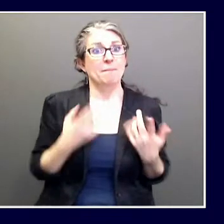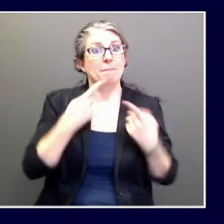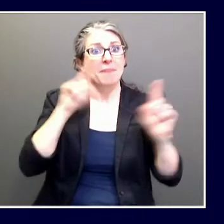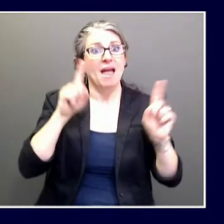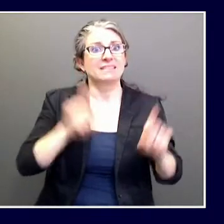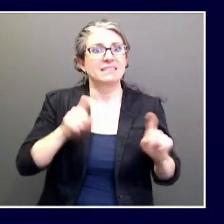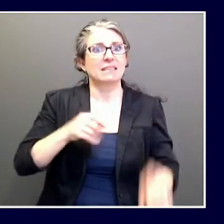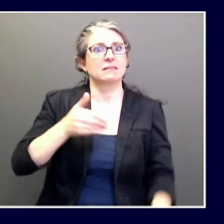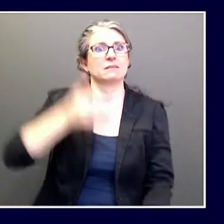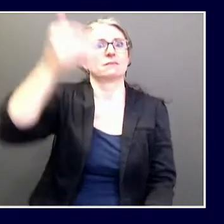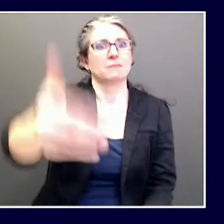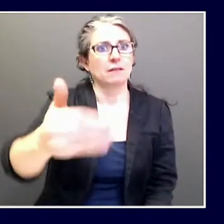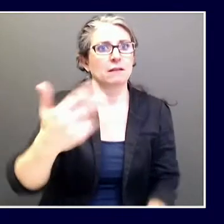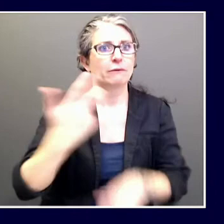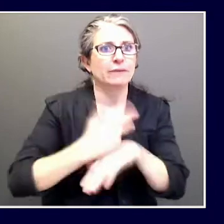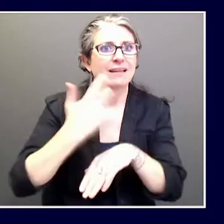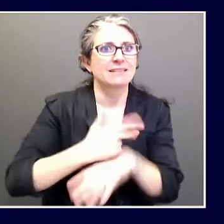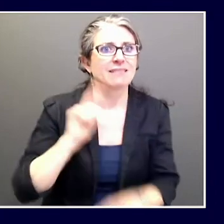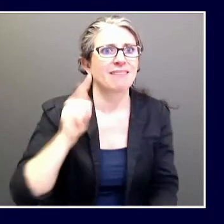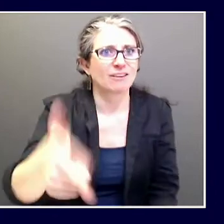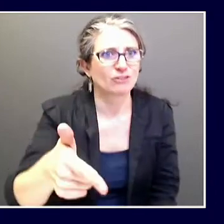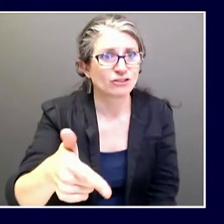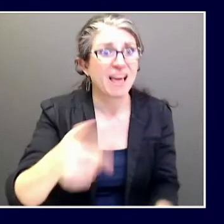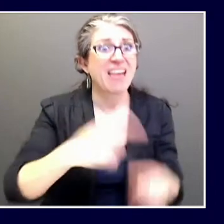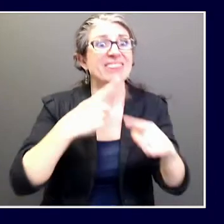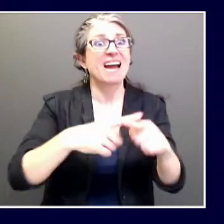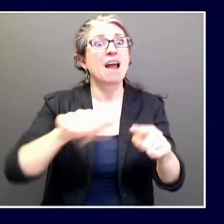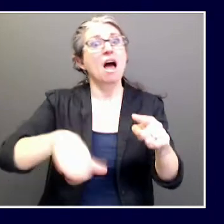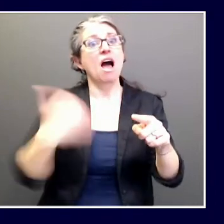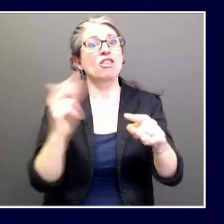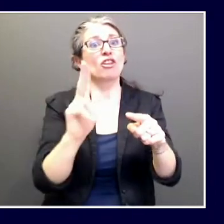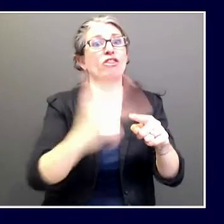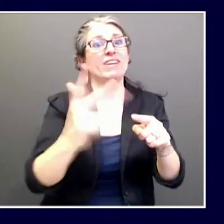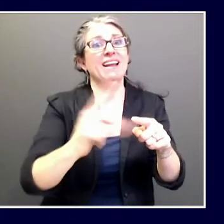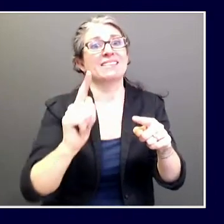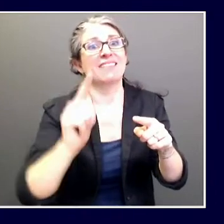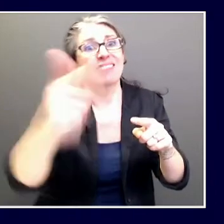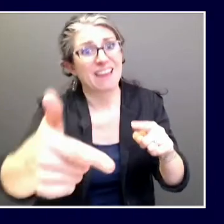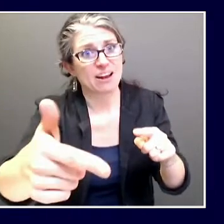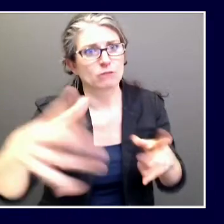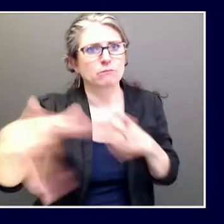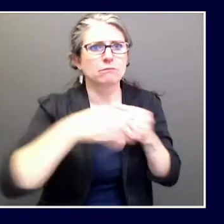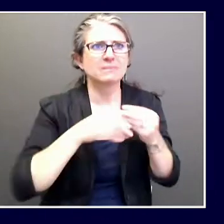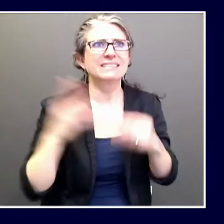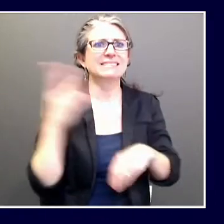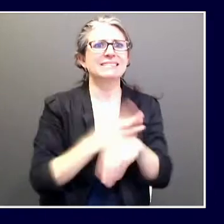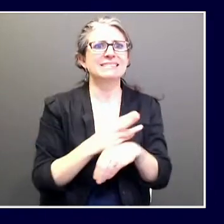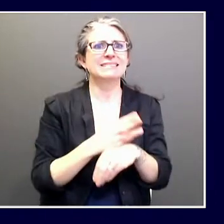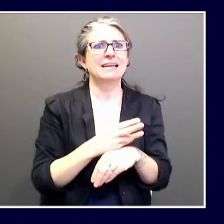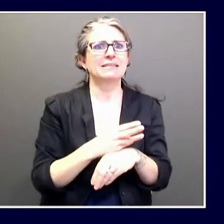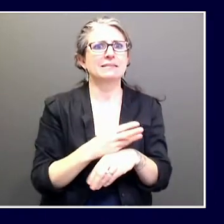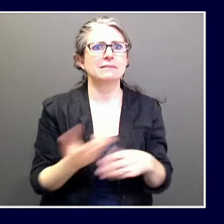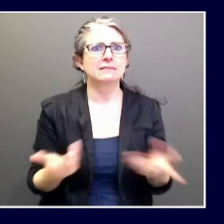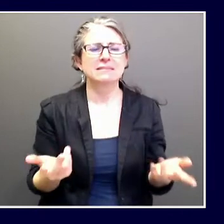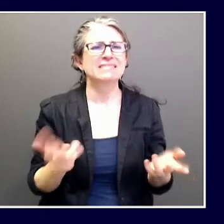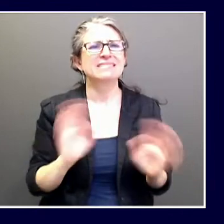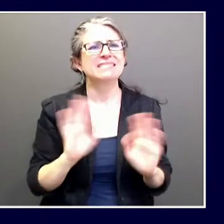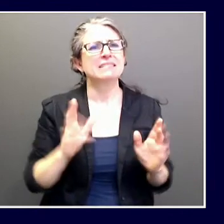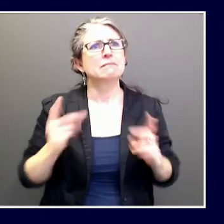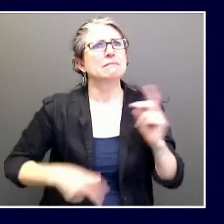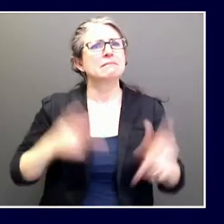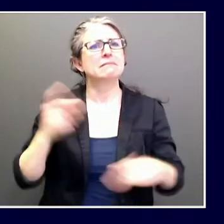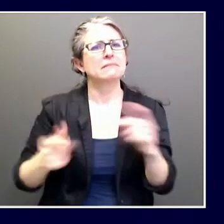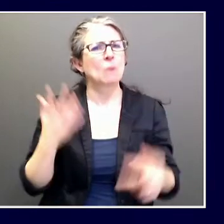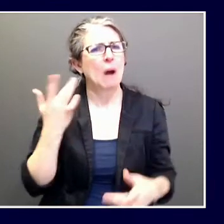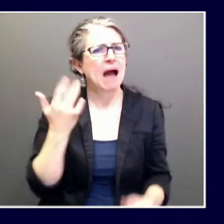supply issue, and sort of how that's having some ripple effects, if at all possible. I can start. The commissioner and I have